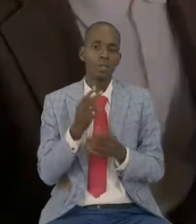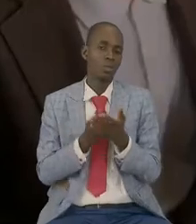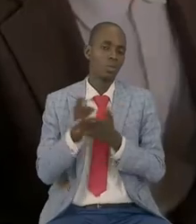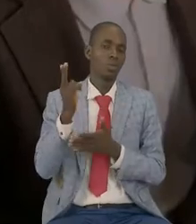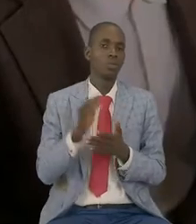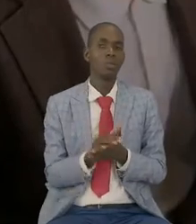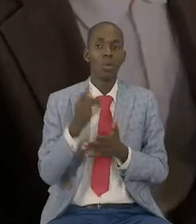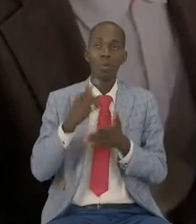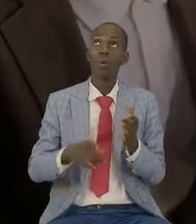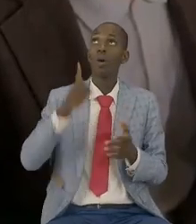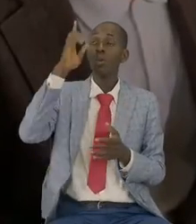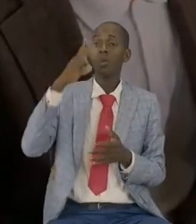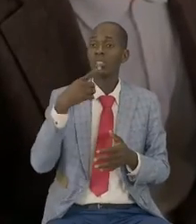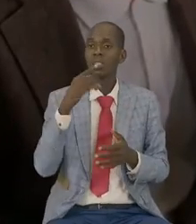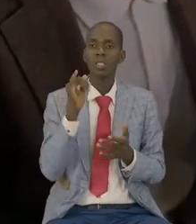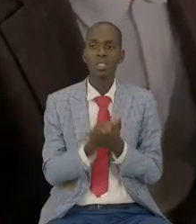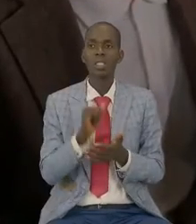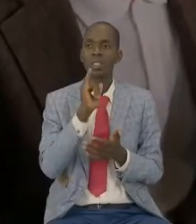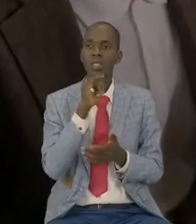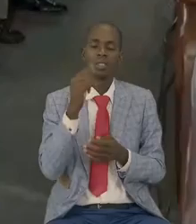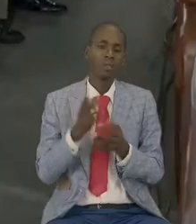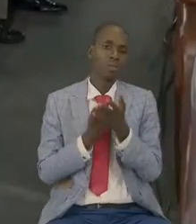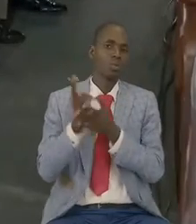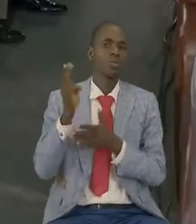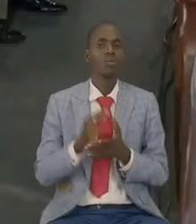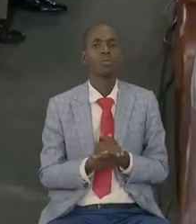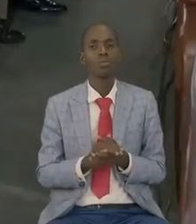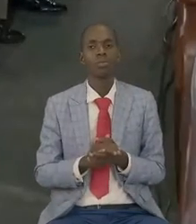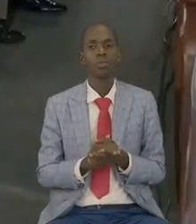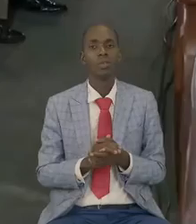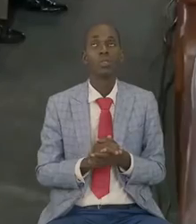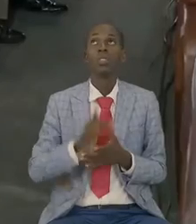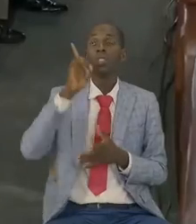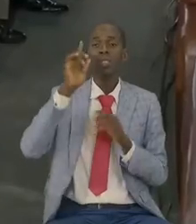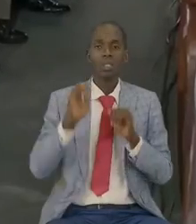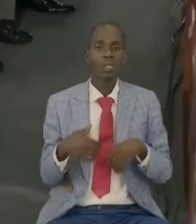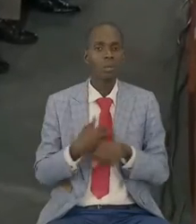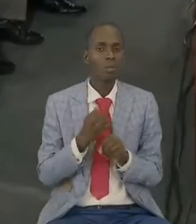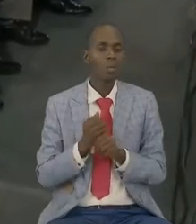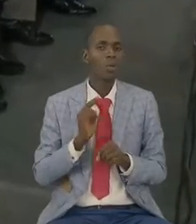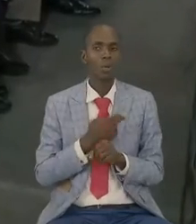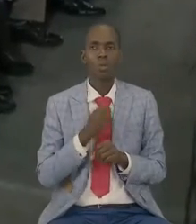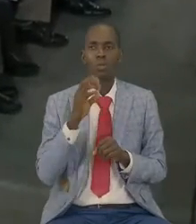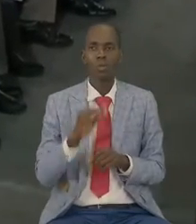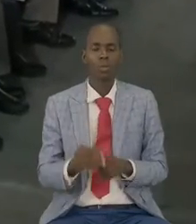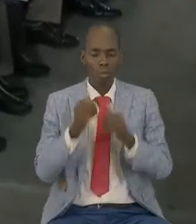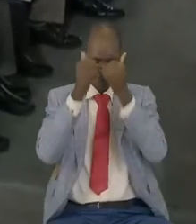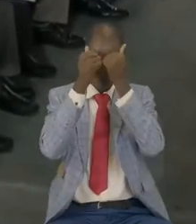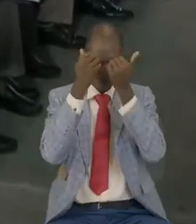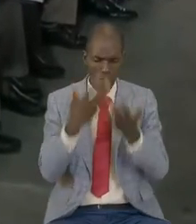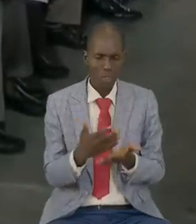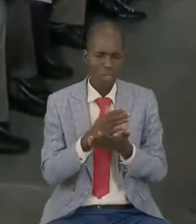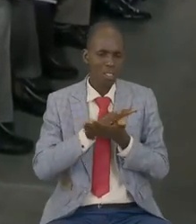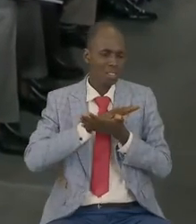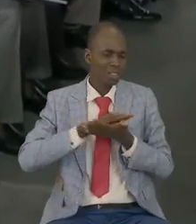said what God has said, that is the truth. He can make us so obedient and so clean and